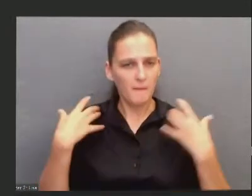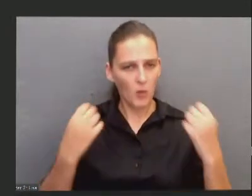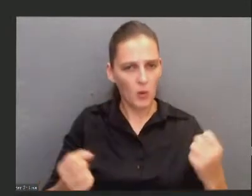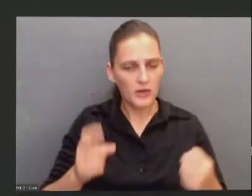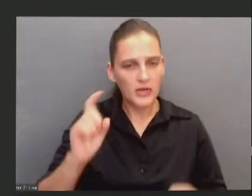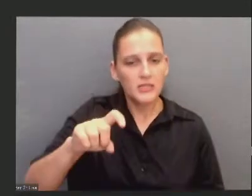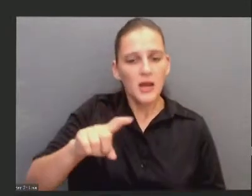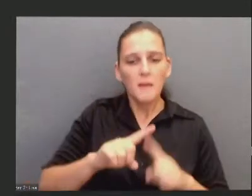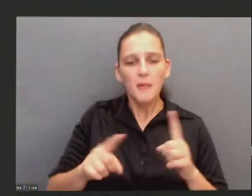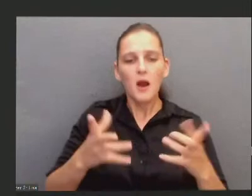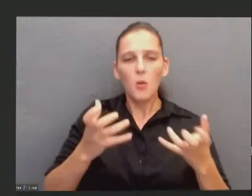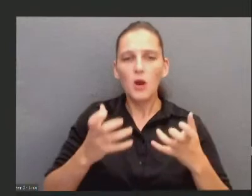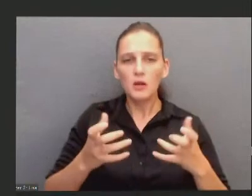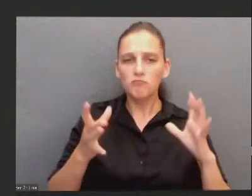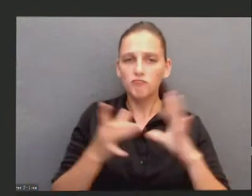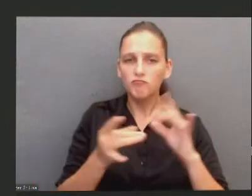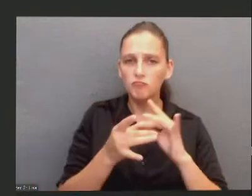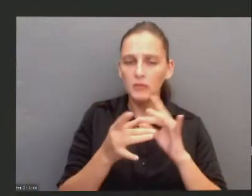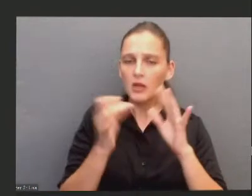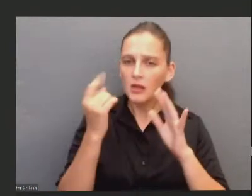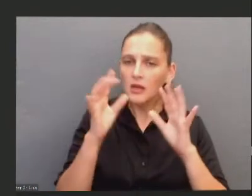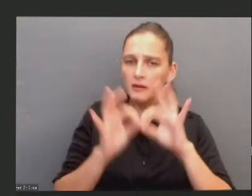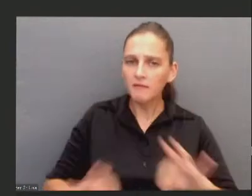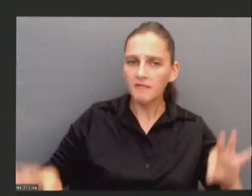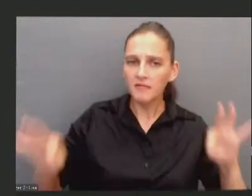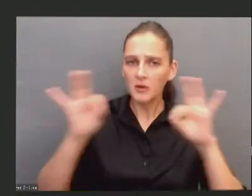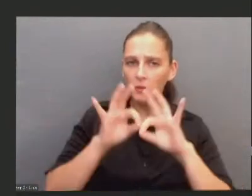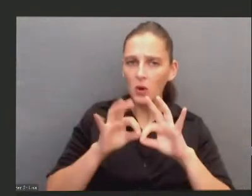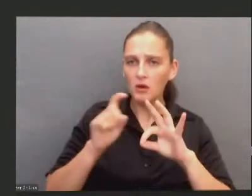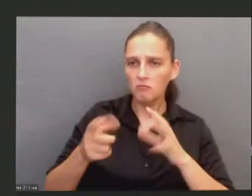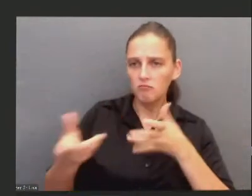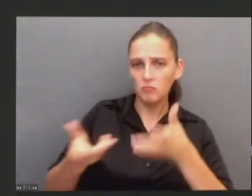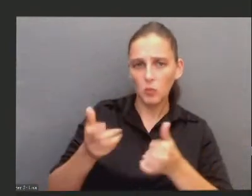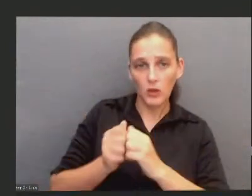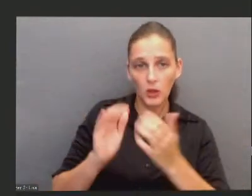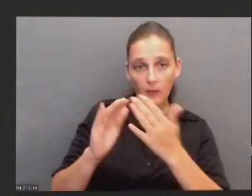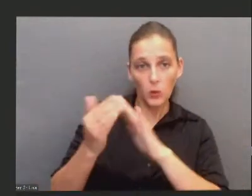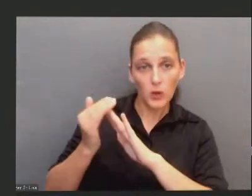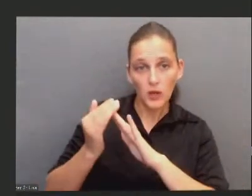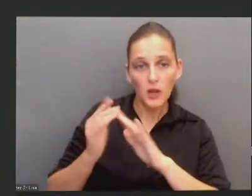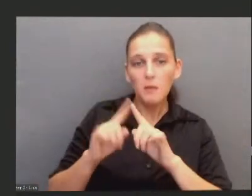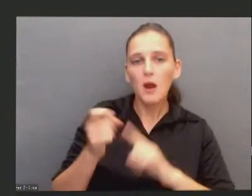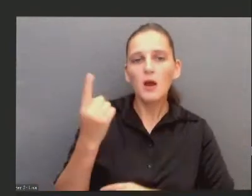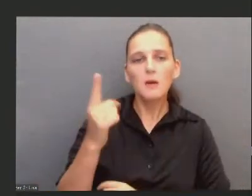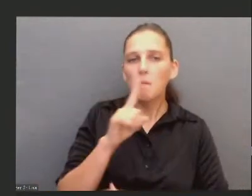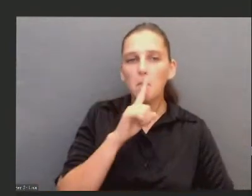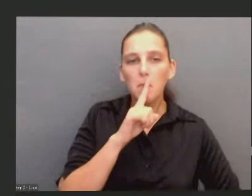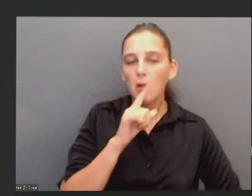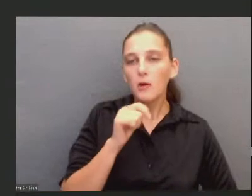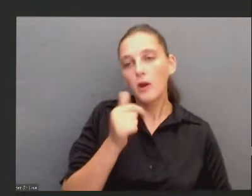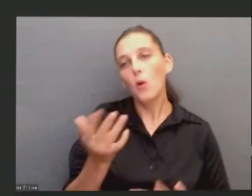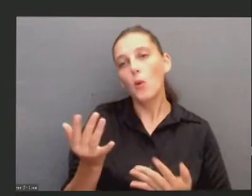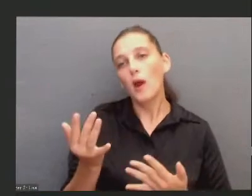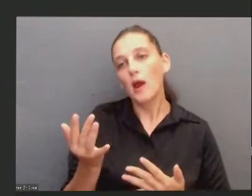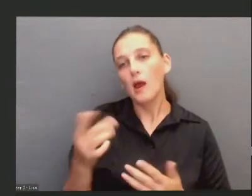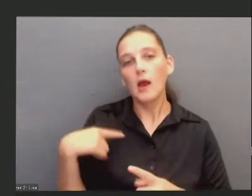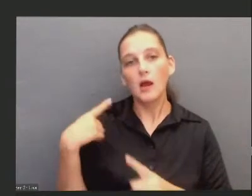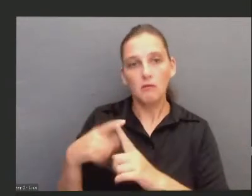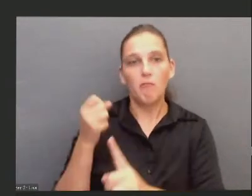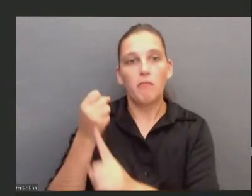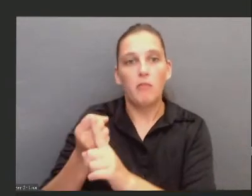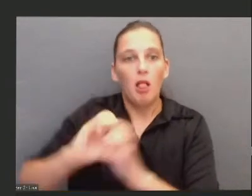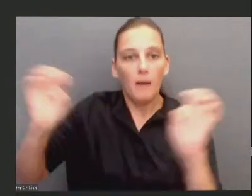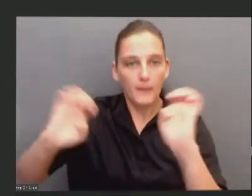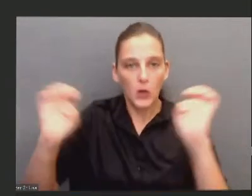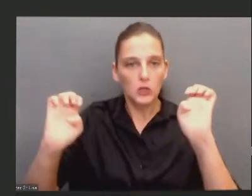the importance of engaging with the community, but not waiting until a crisis happens. I think